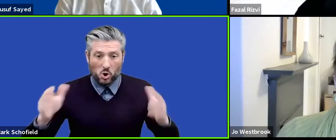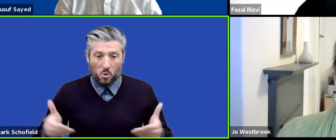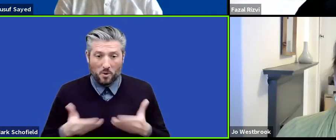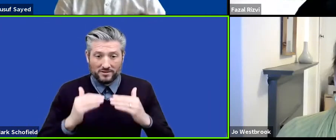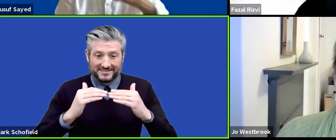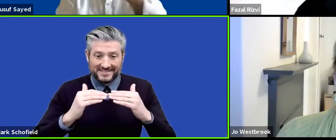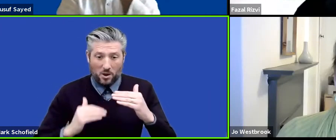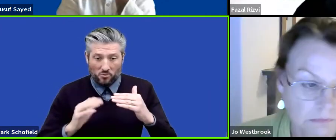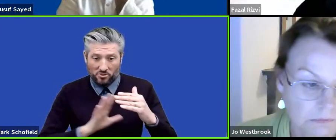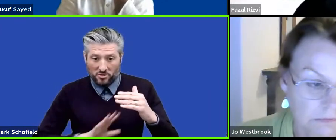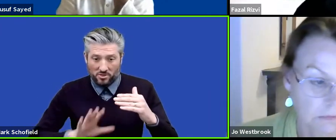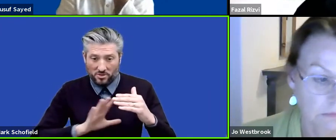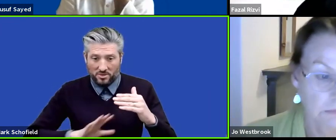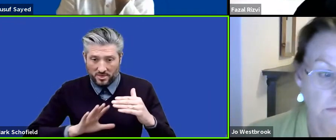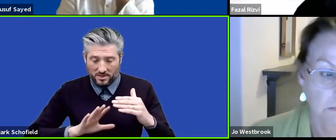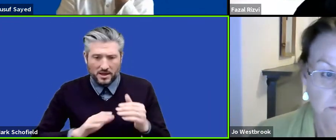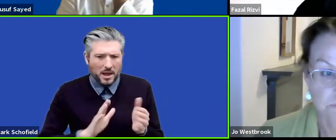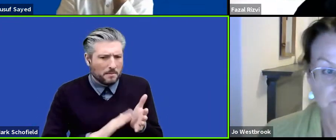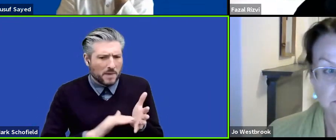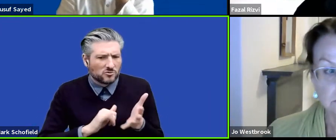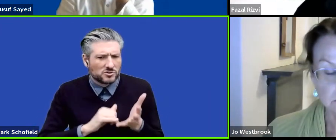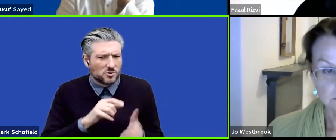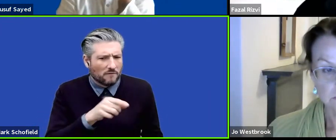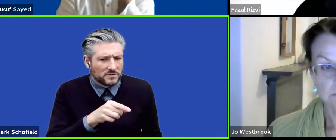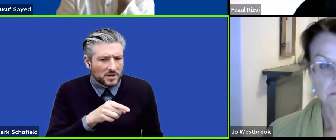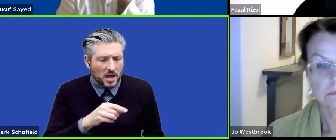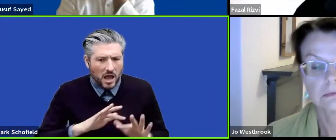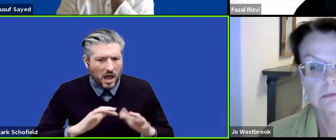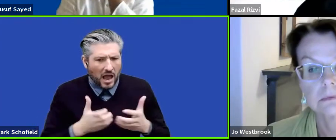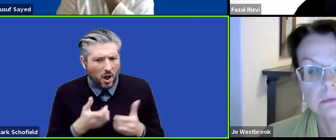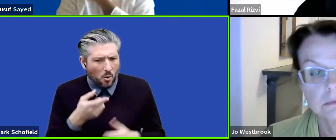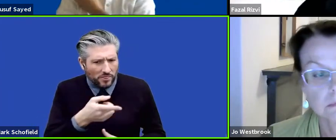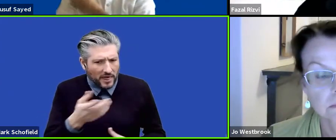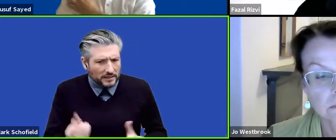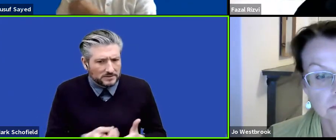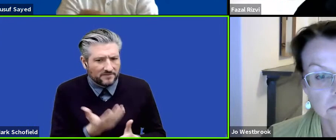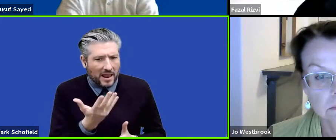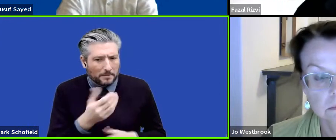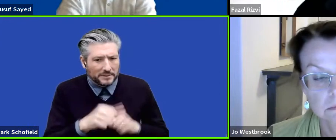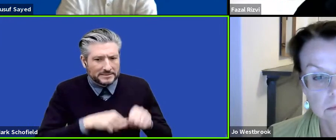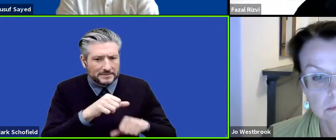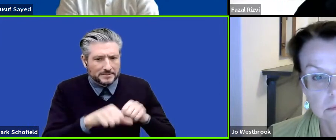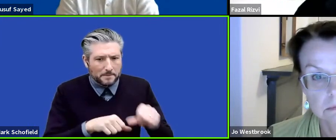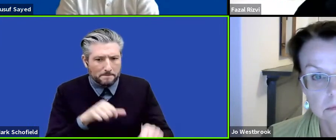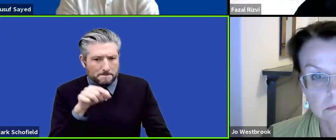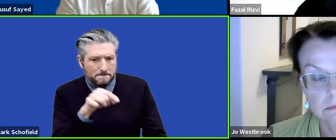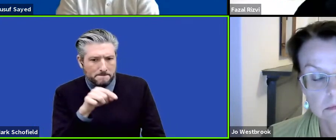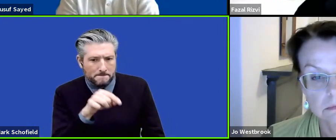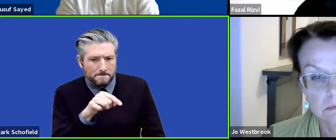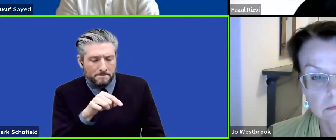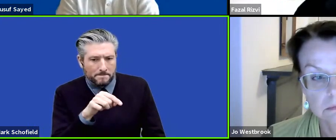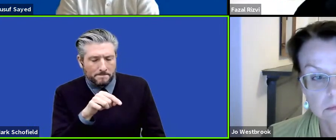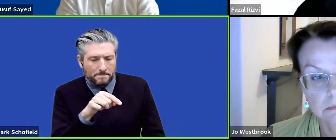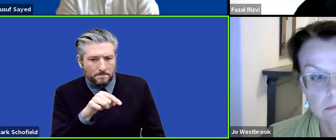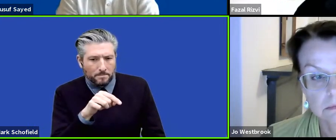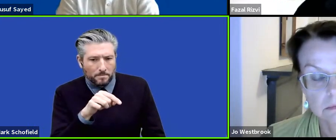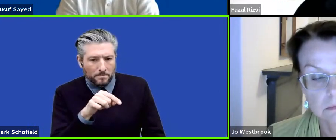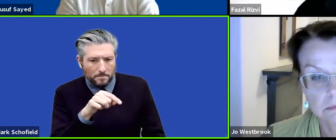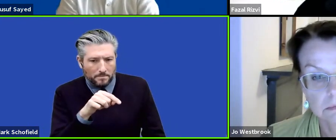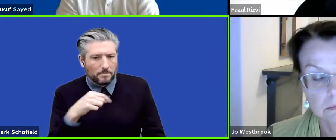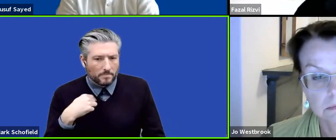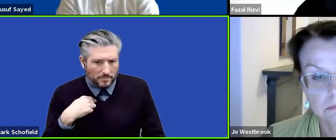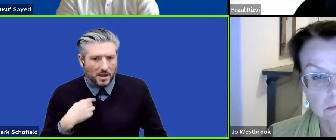Microsoft as to how they develop systems going forward that will deal with